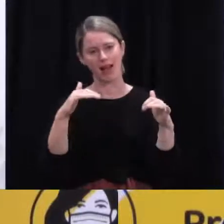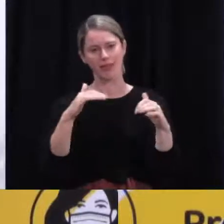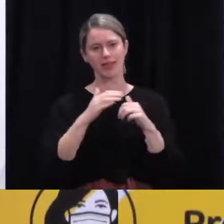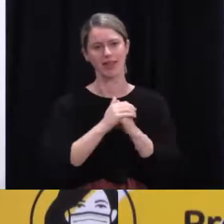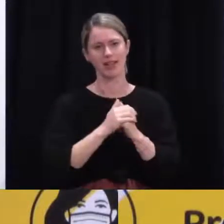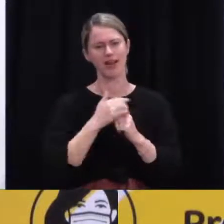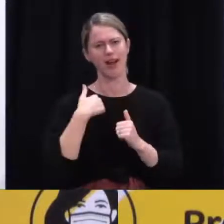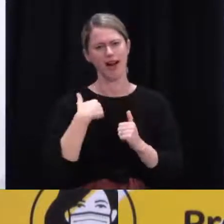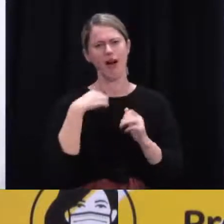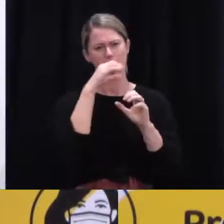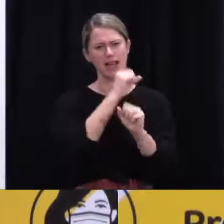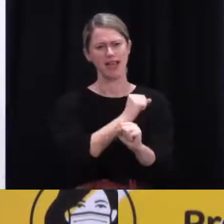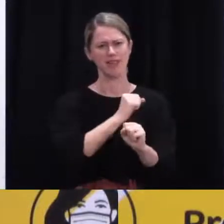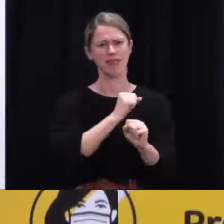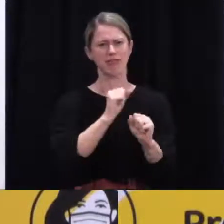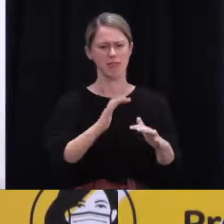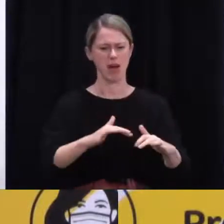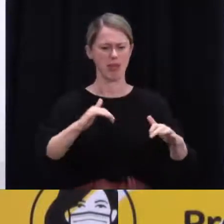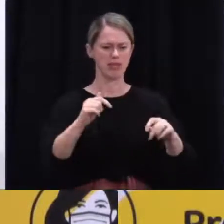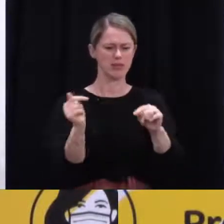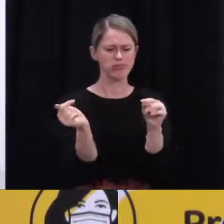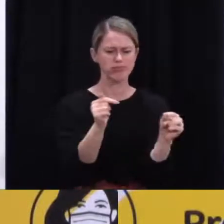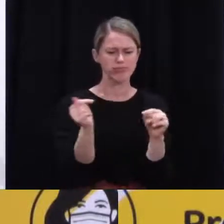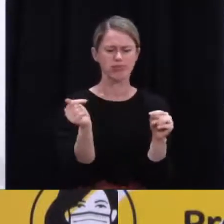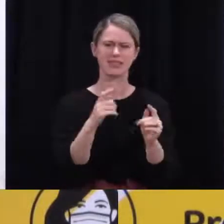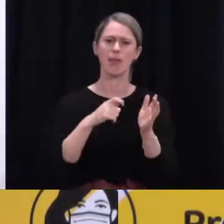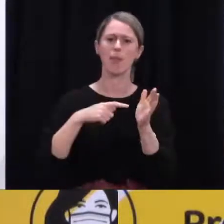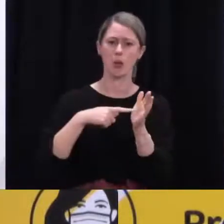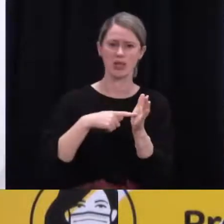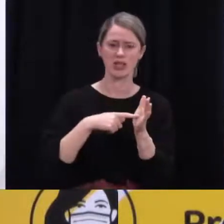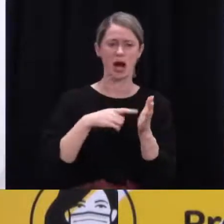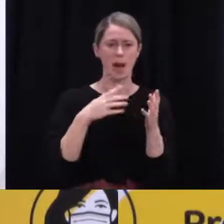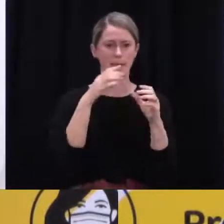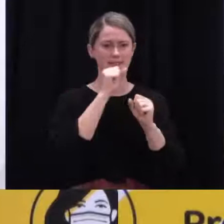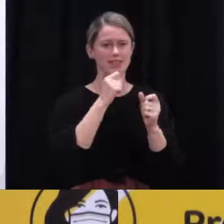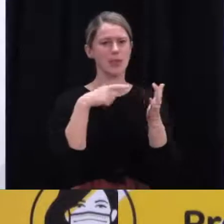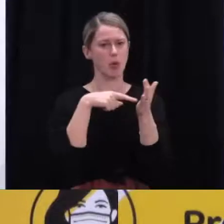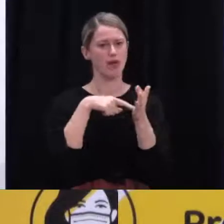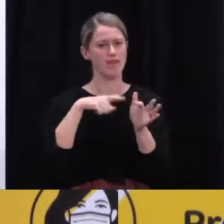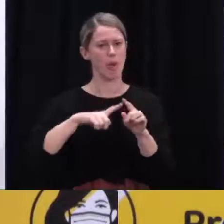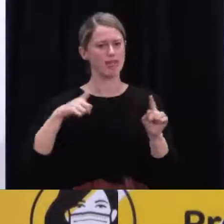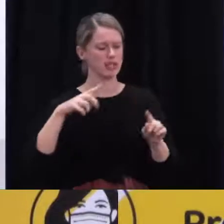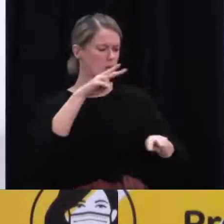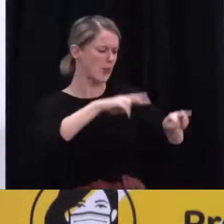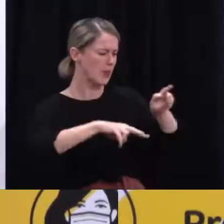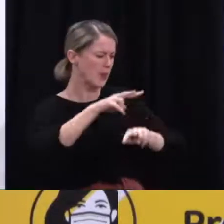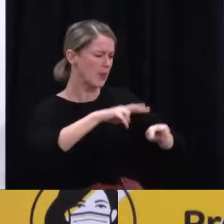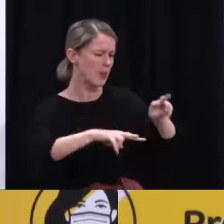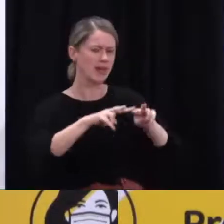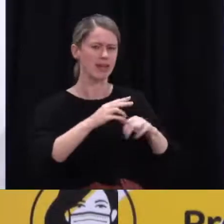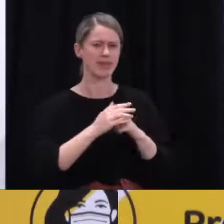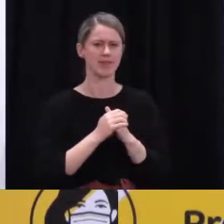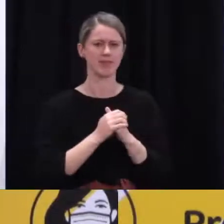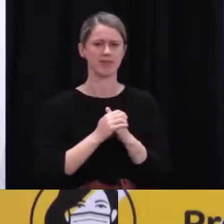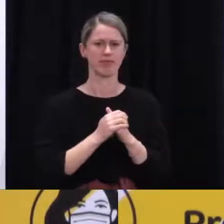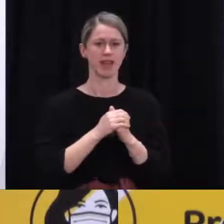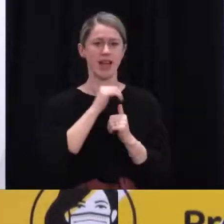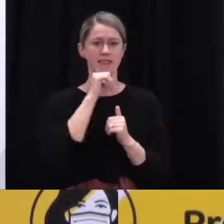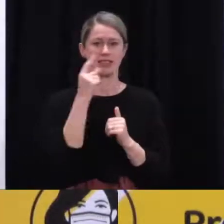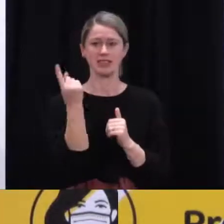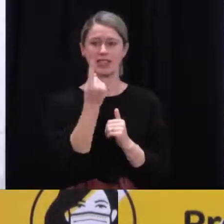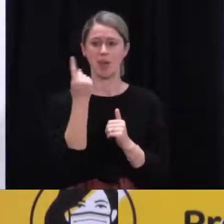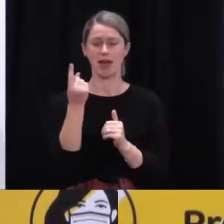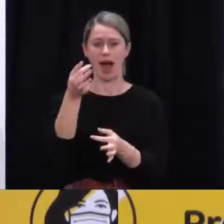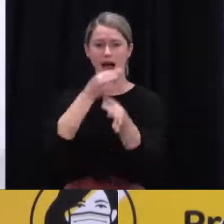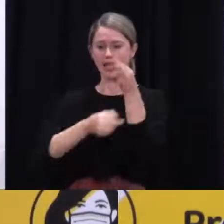I passionately believe in parliamentary democracy. I believe that scrutiny is very important. You'll very seldom see me turning down an opportunity